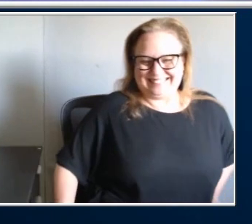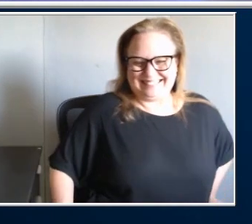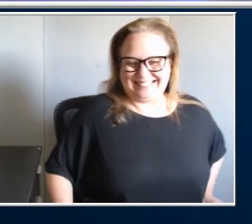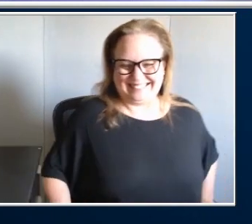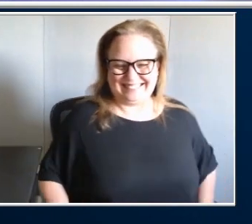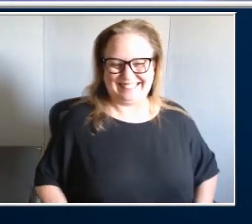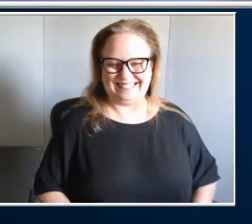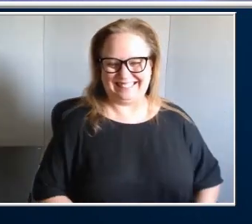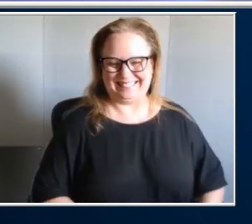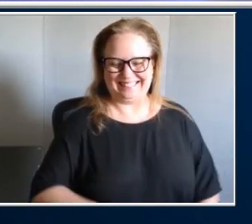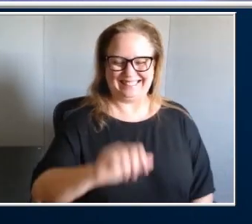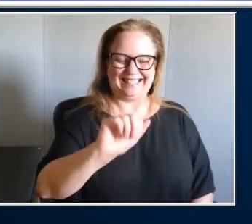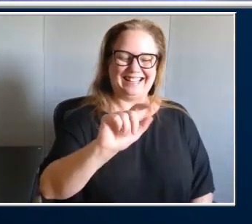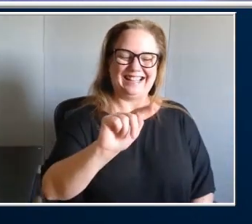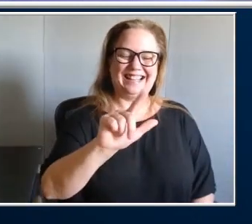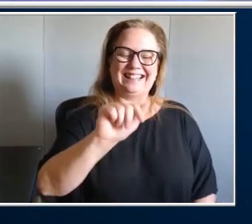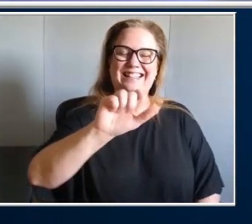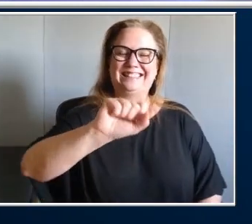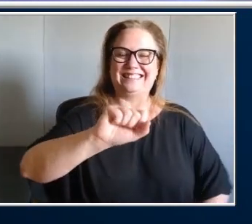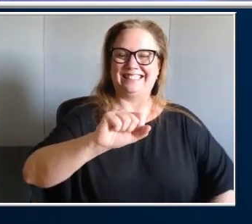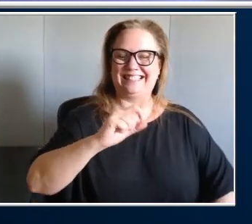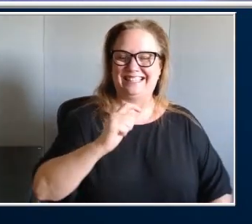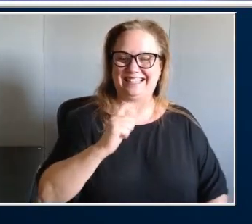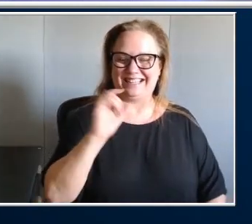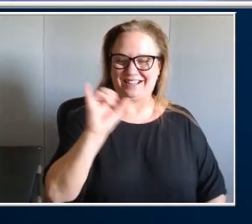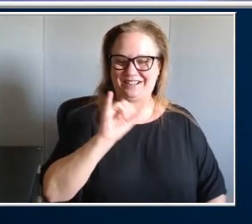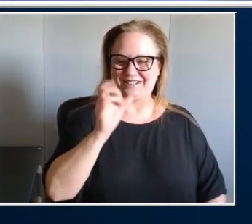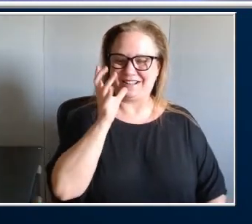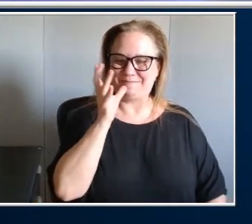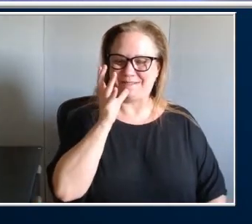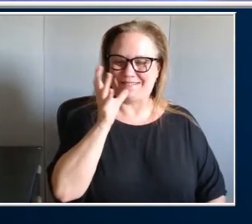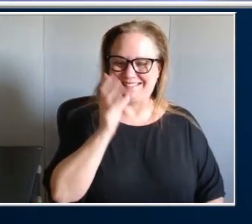Atlas. You looking at your mama. I like that.